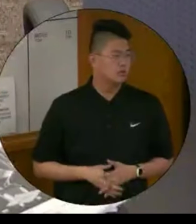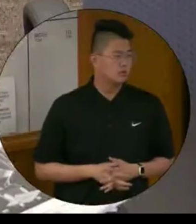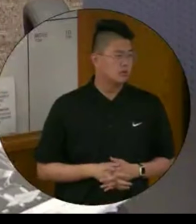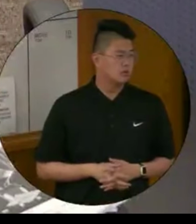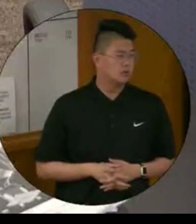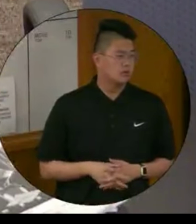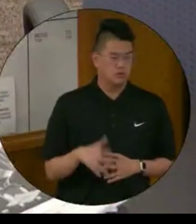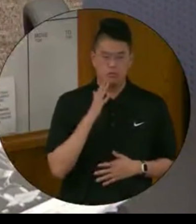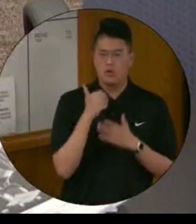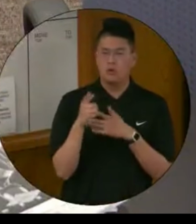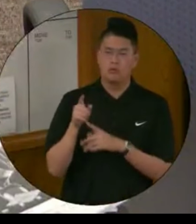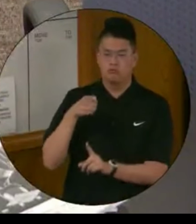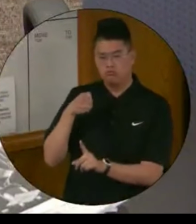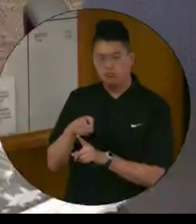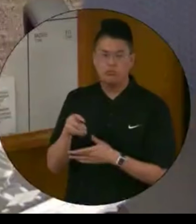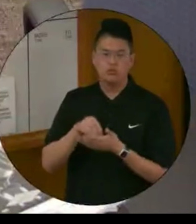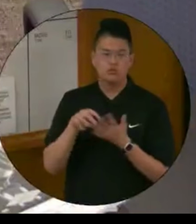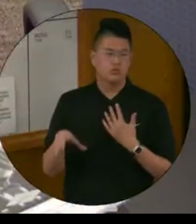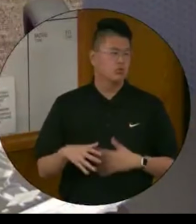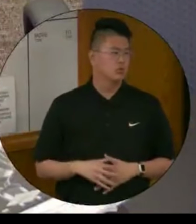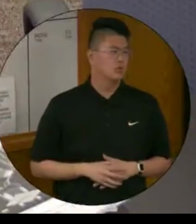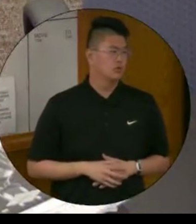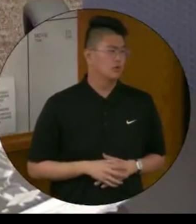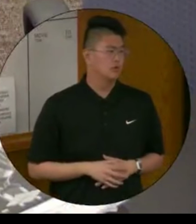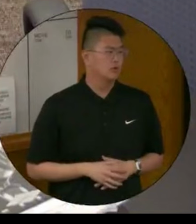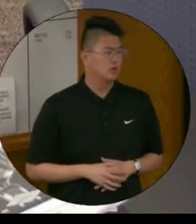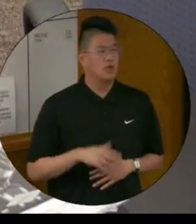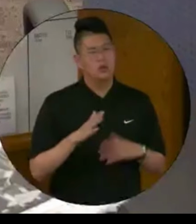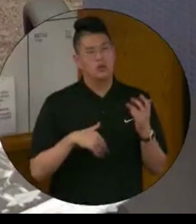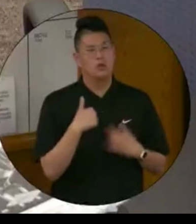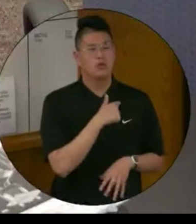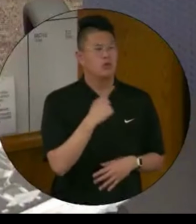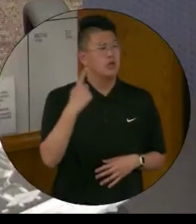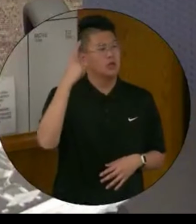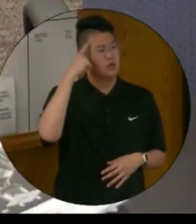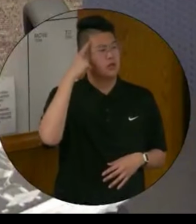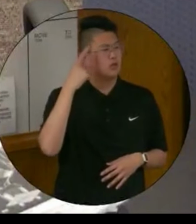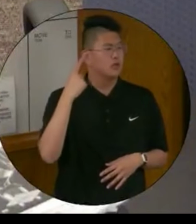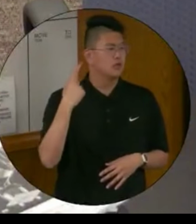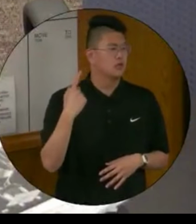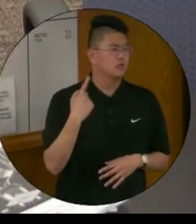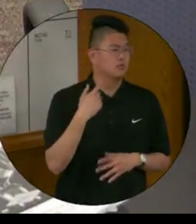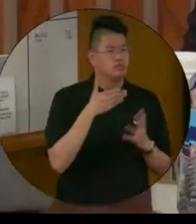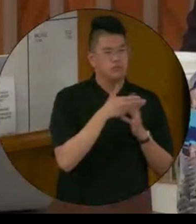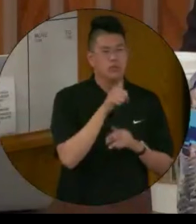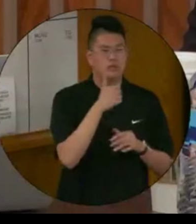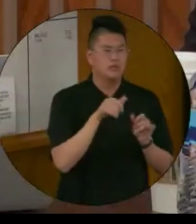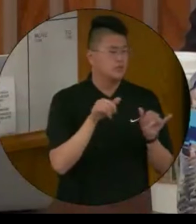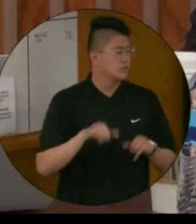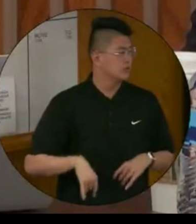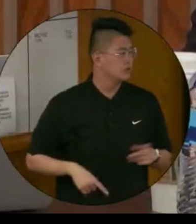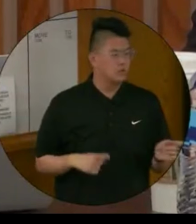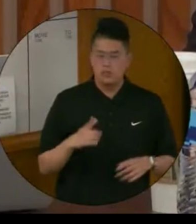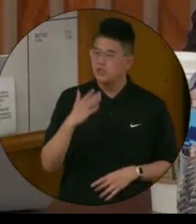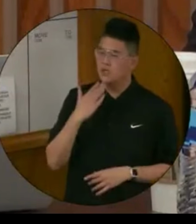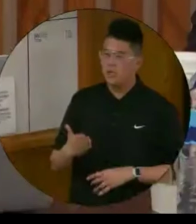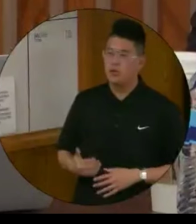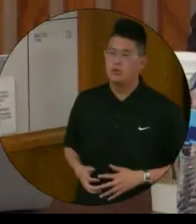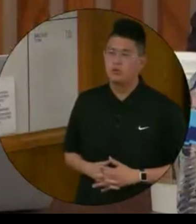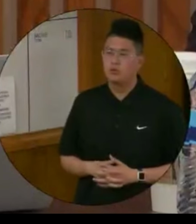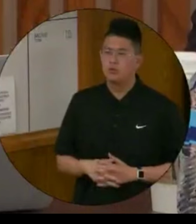to students rather than this grand scheme of things trying to address free and reduced lunch. Thank you, Mr. Goudie. And